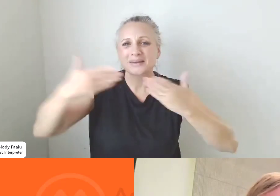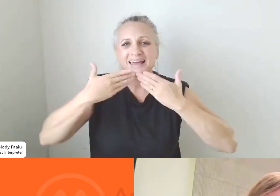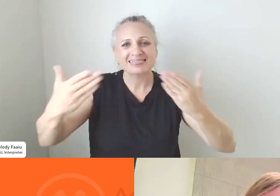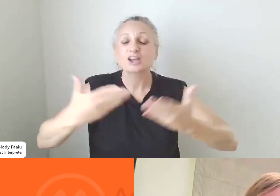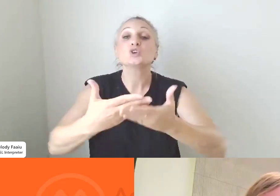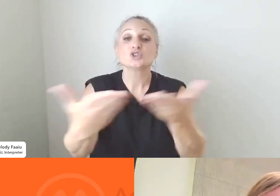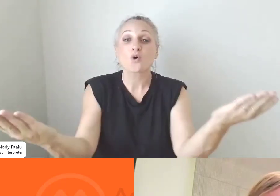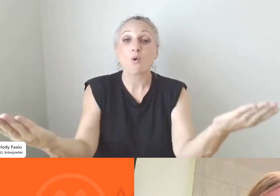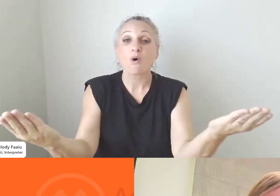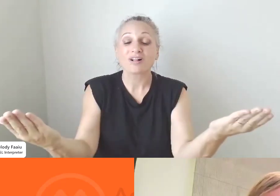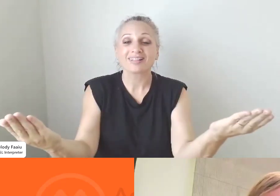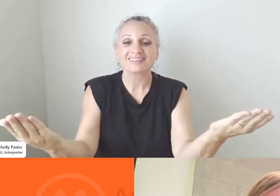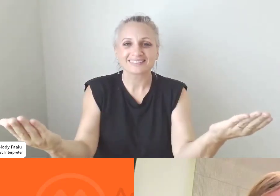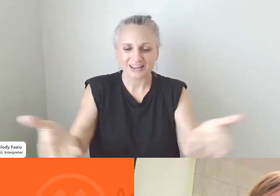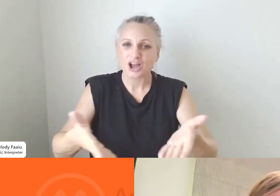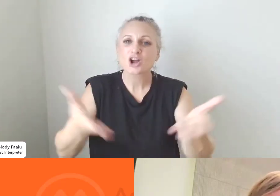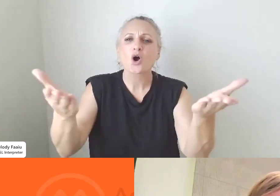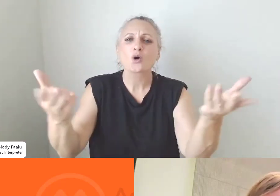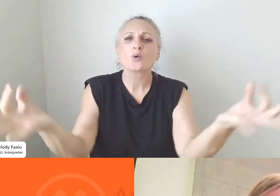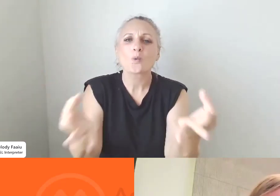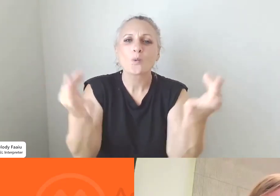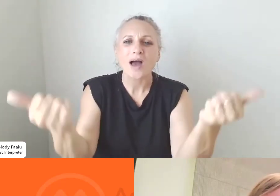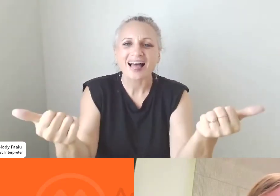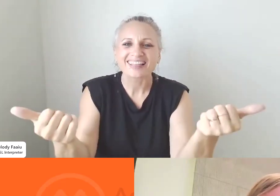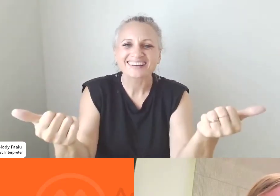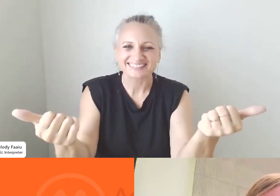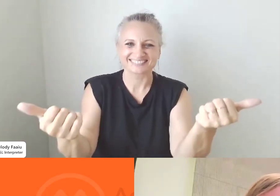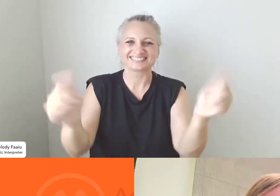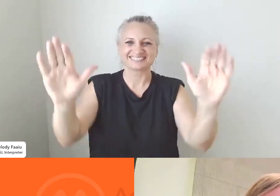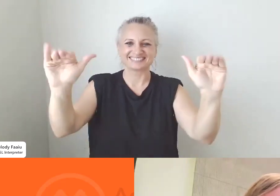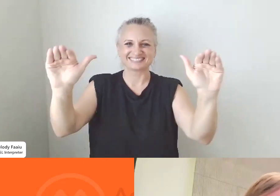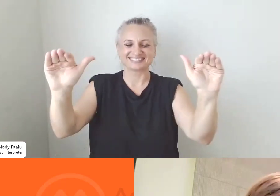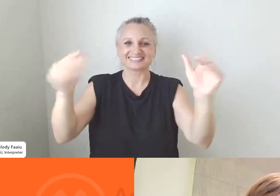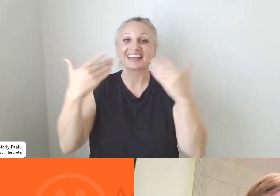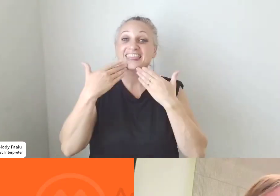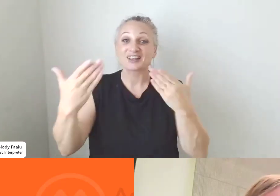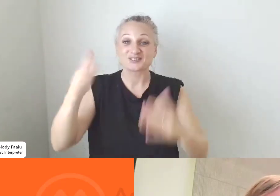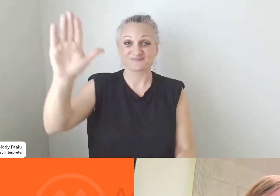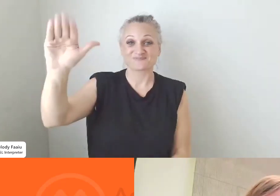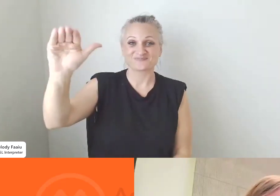and go be well. And thank you.